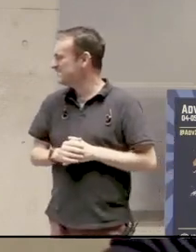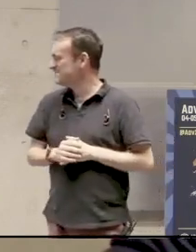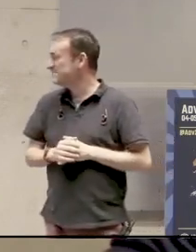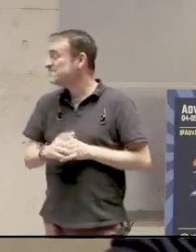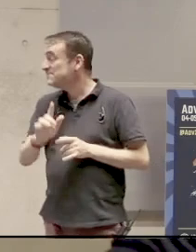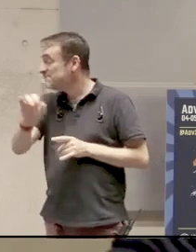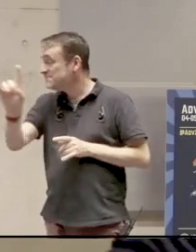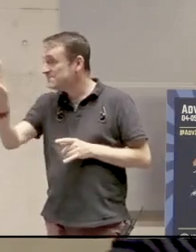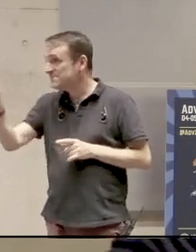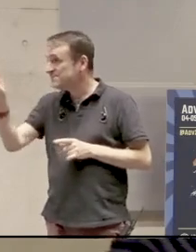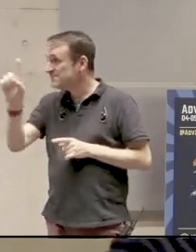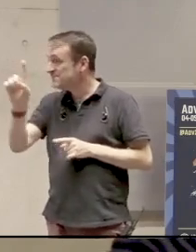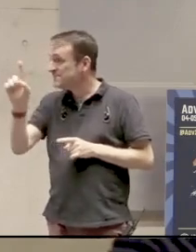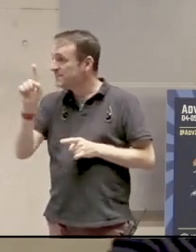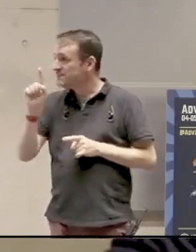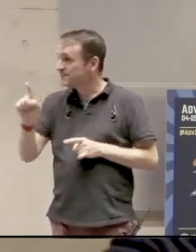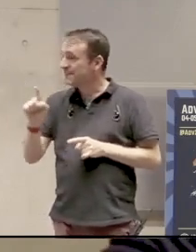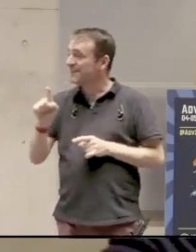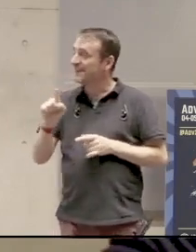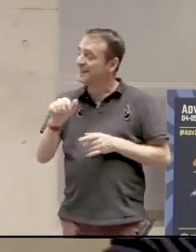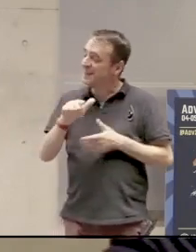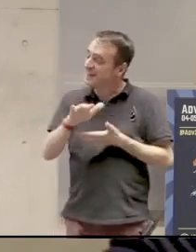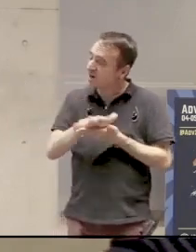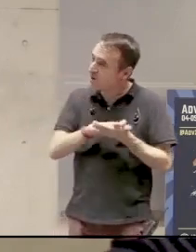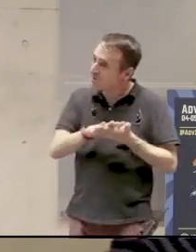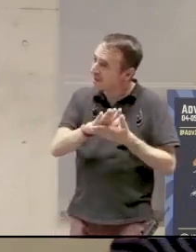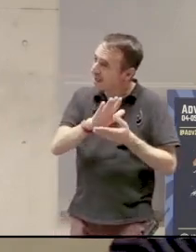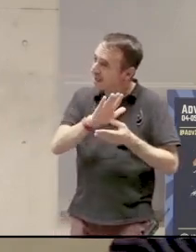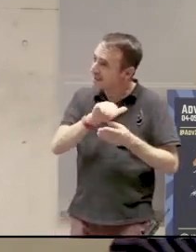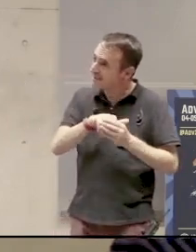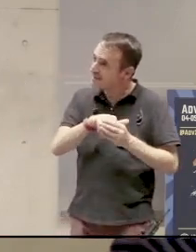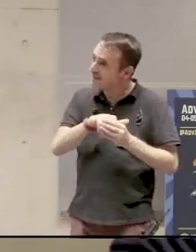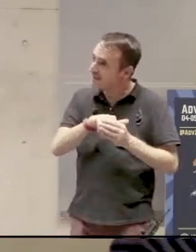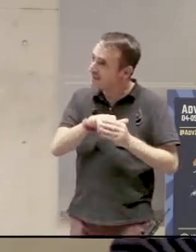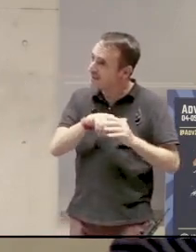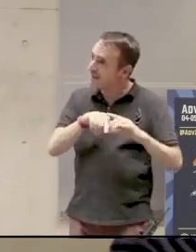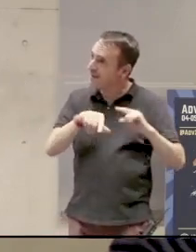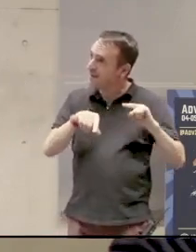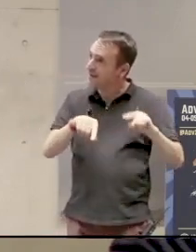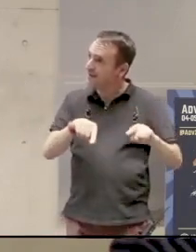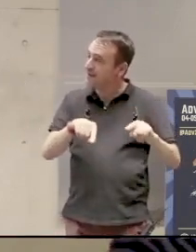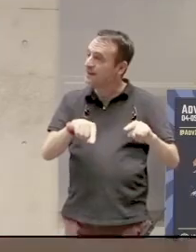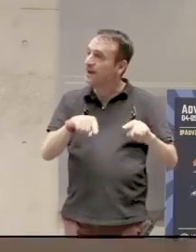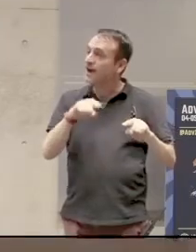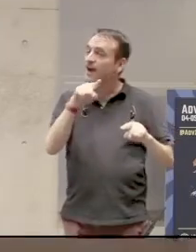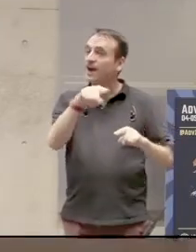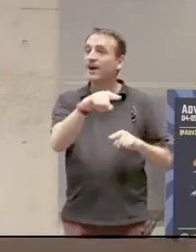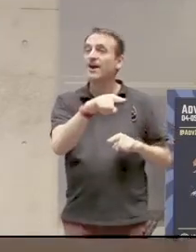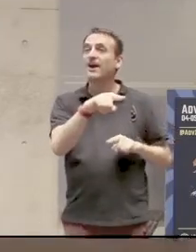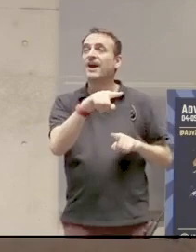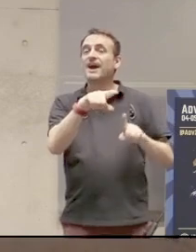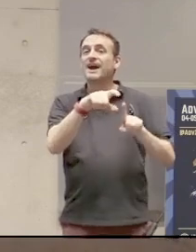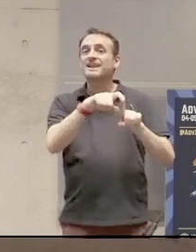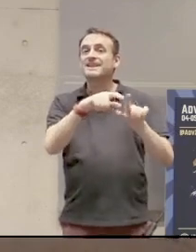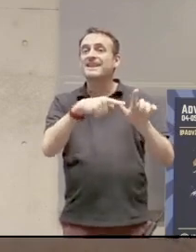But to place it in context, we have to remember that they did give 3 BAFTAs to David Cage for Heavy Rain.